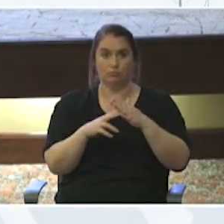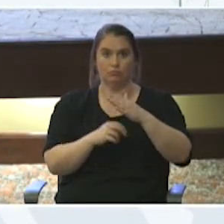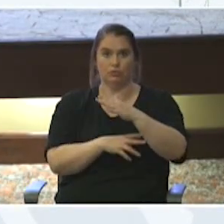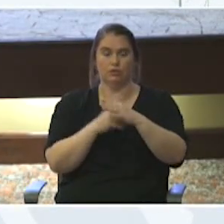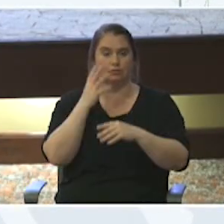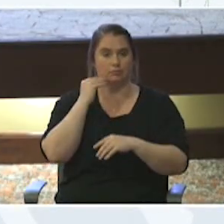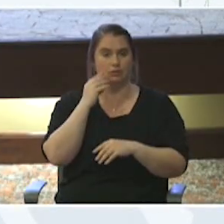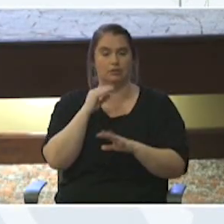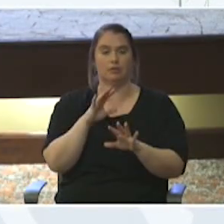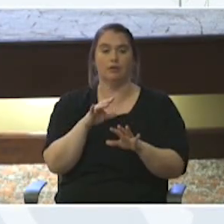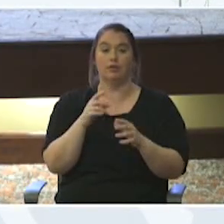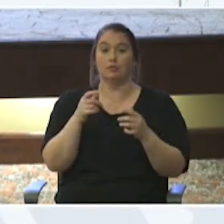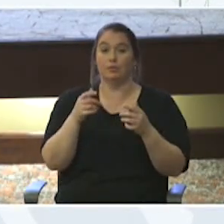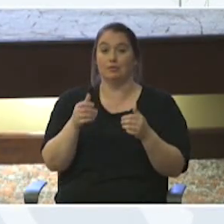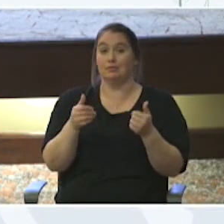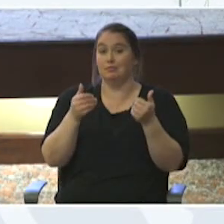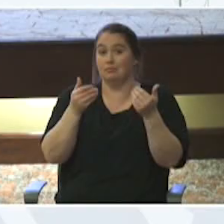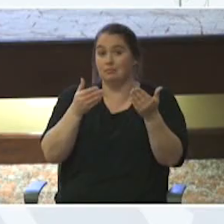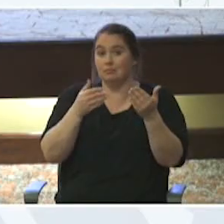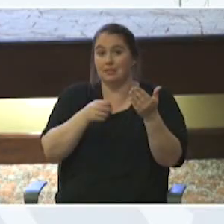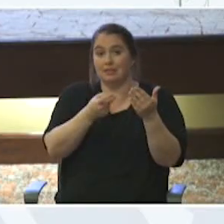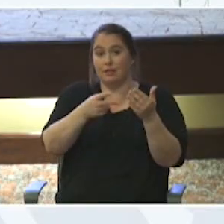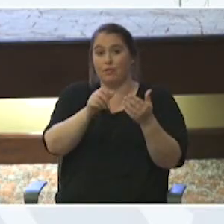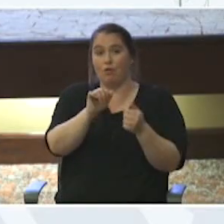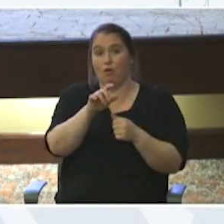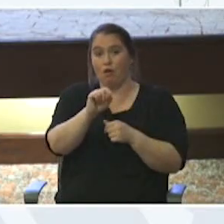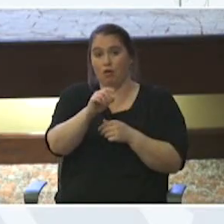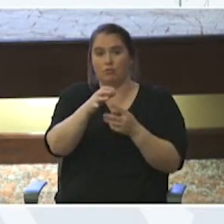and provided several alternates. This is a detailed